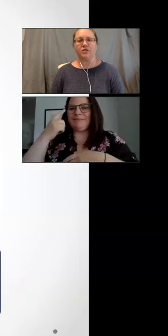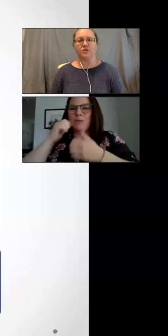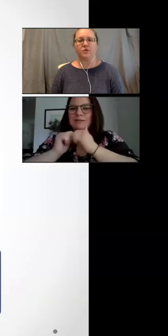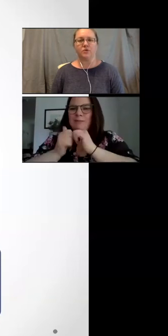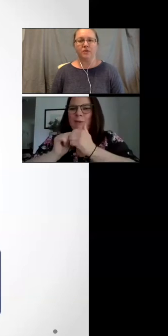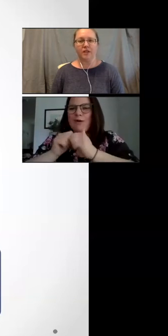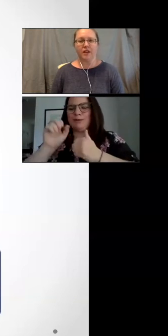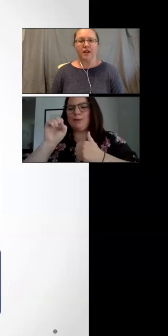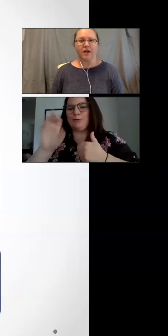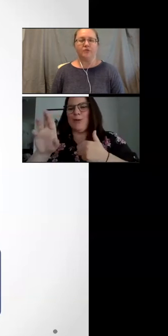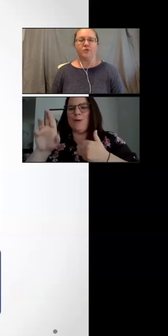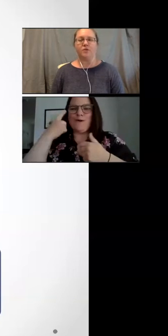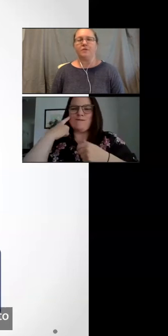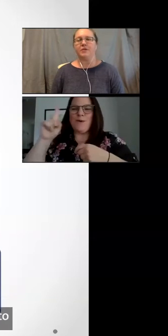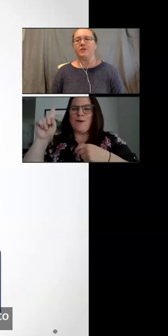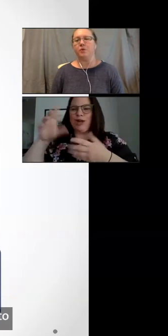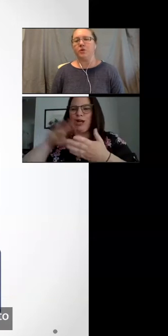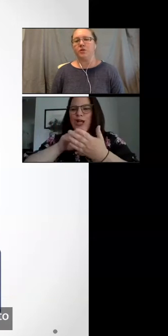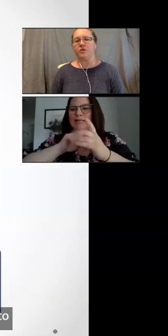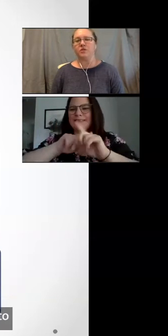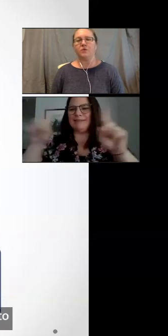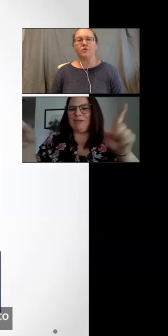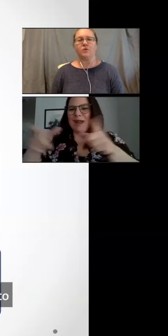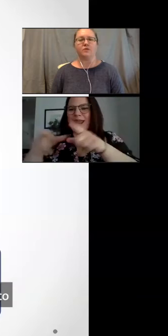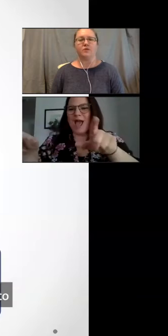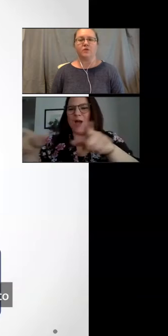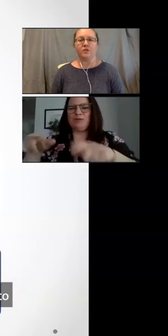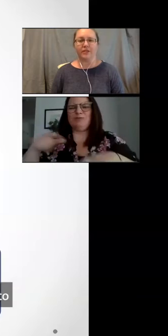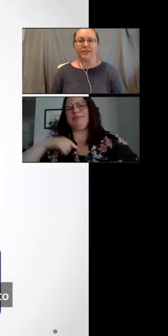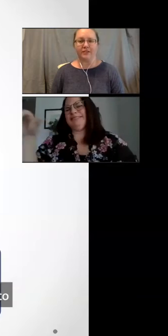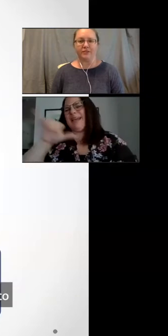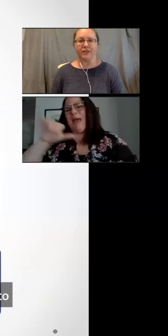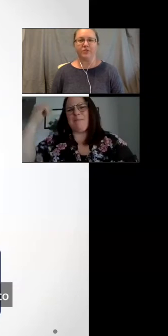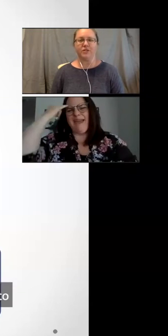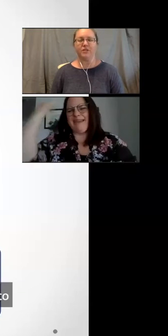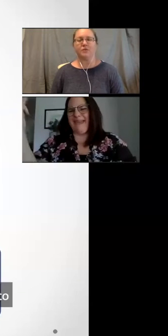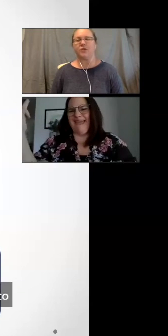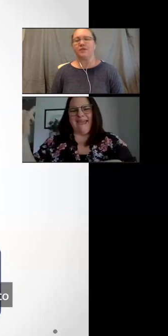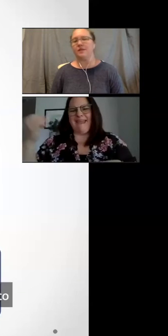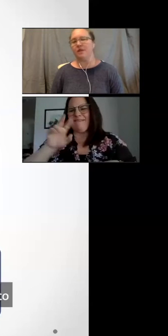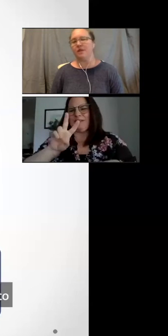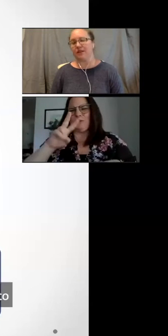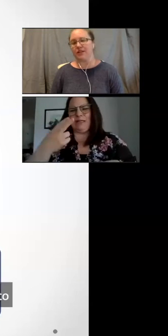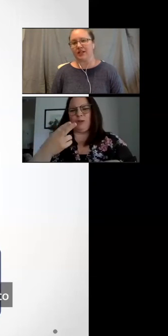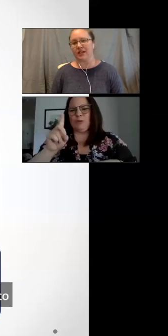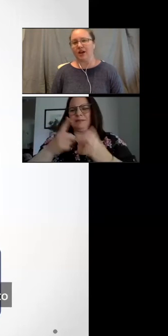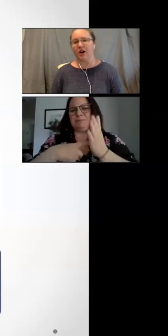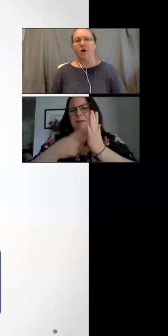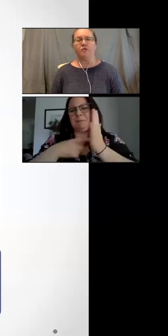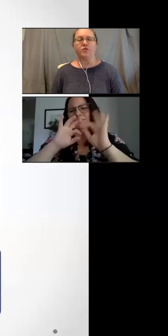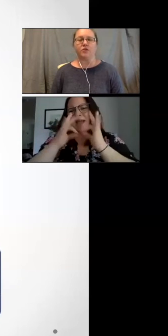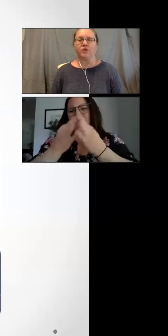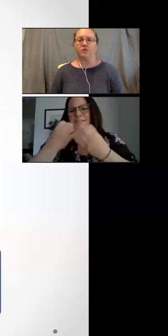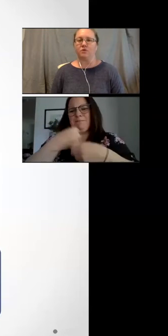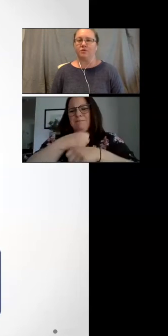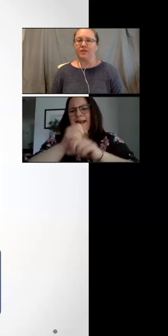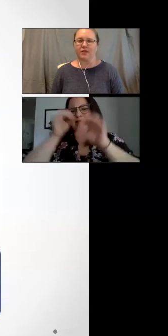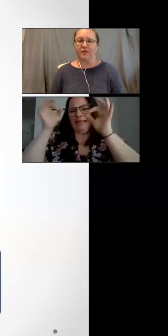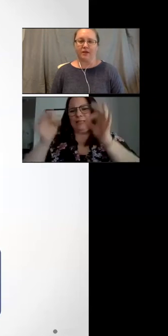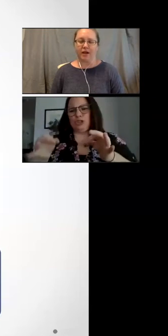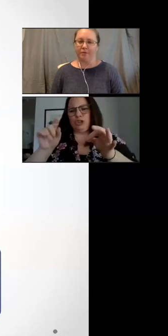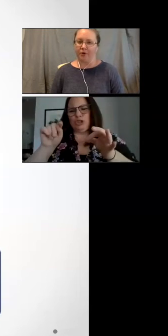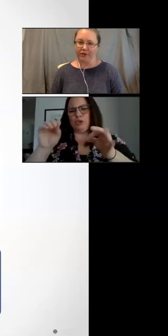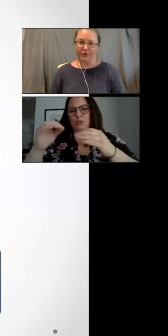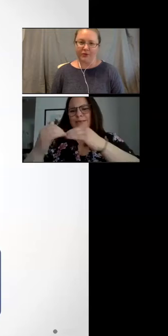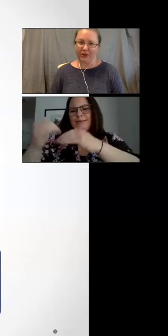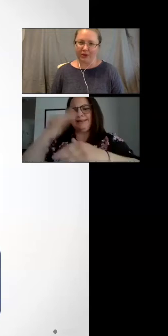to the school for maybe sports or for learning different languages. We are the same kind of idea. Victory Hill Dorms is like